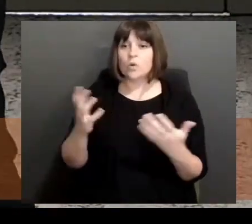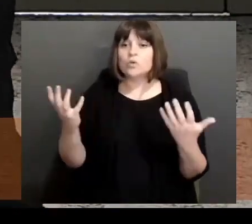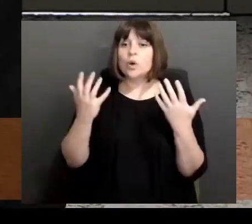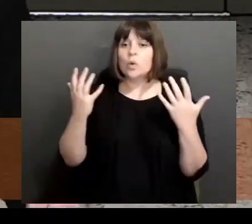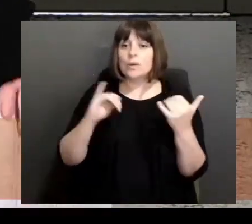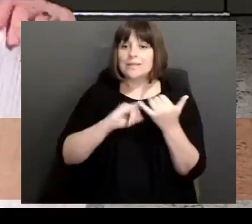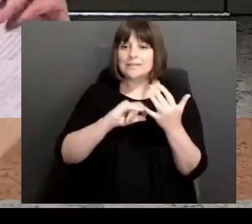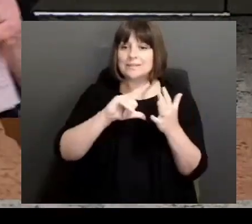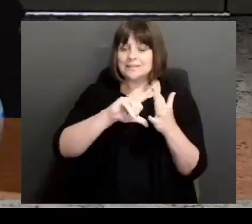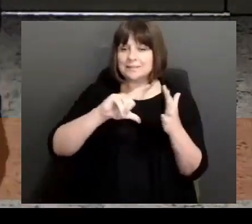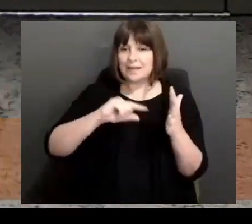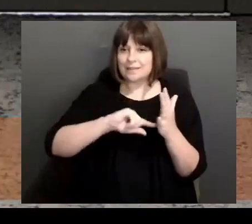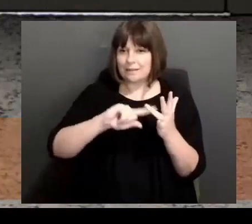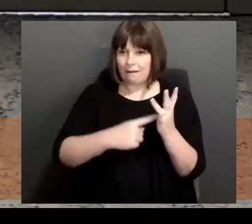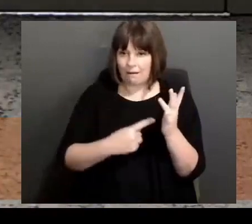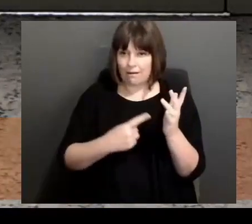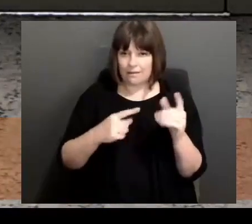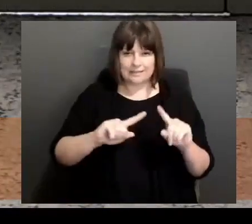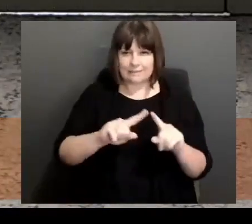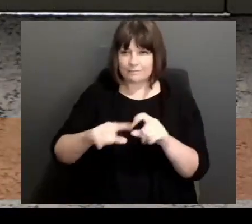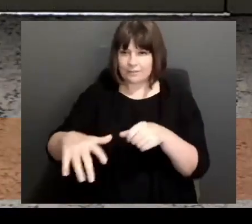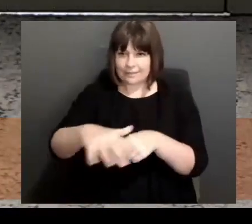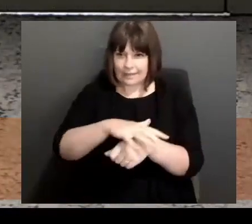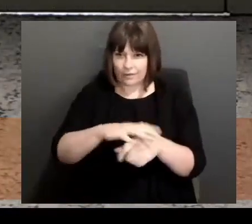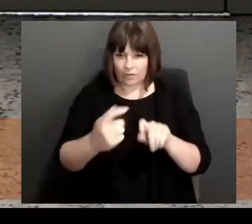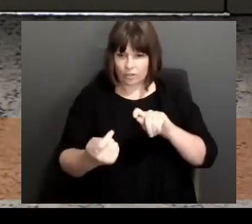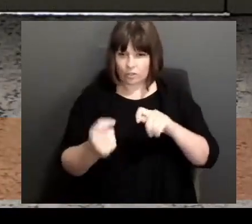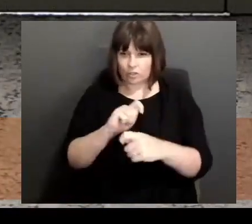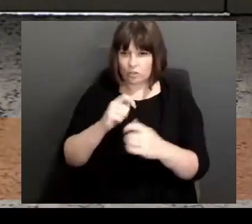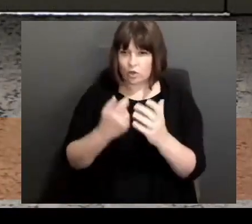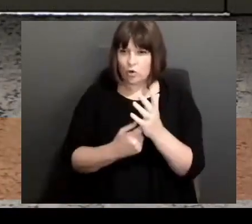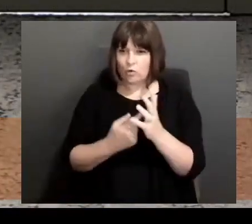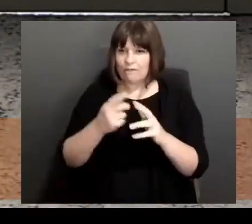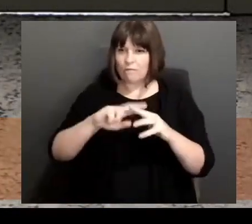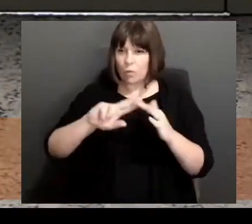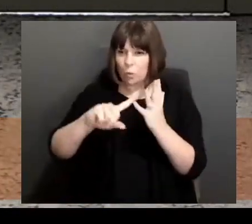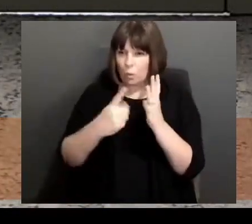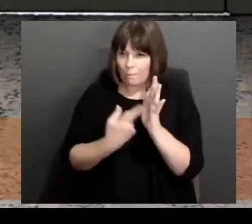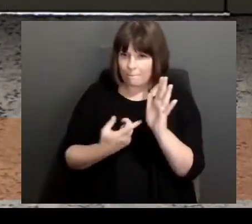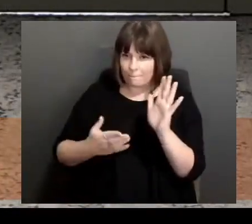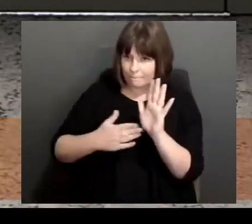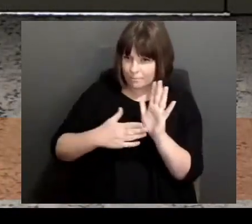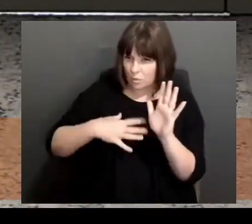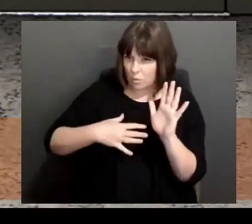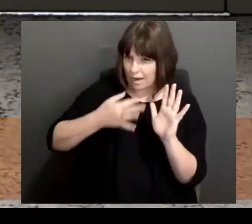reform. So can I ask you these questions broadly?